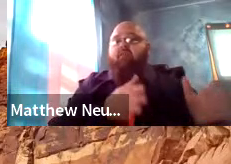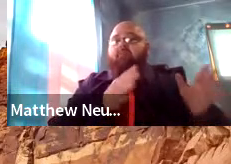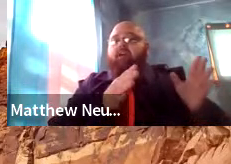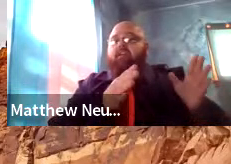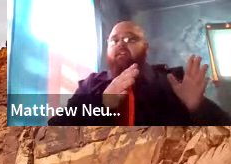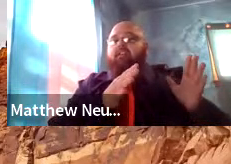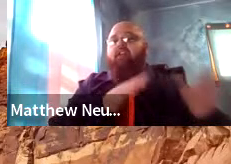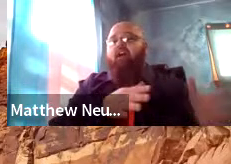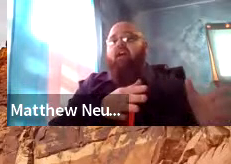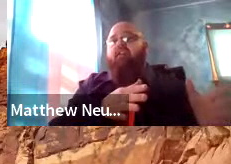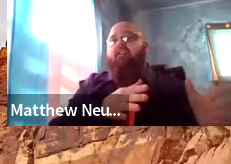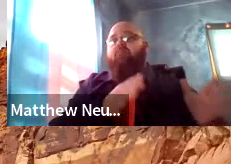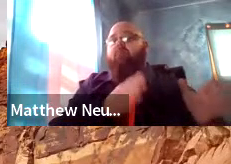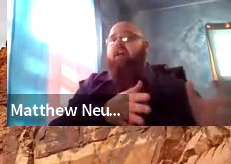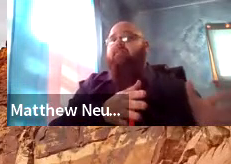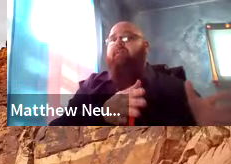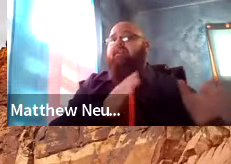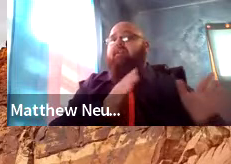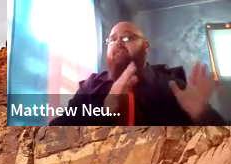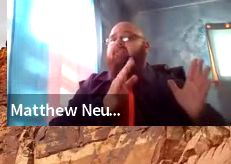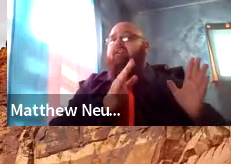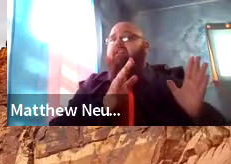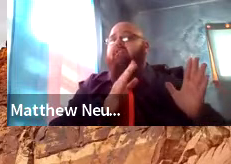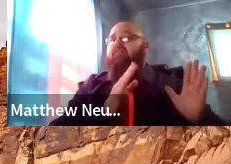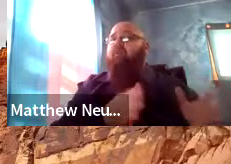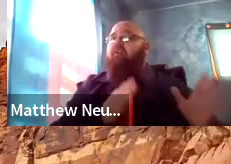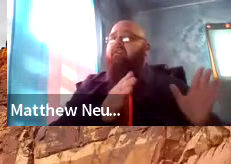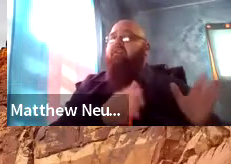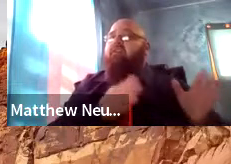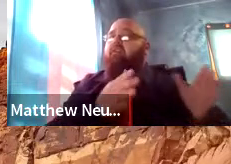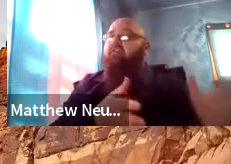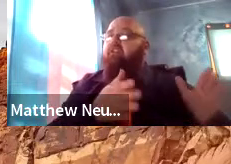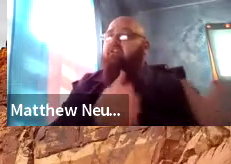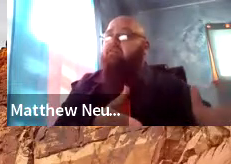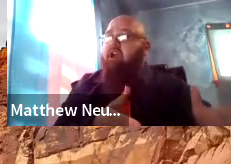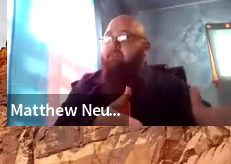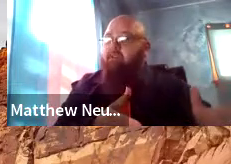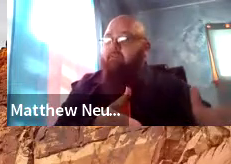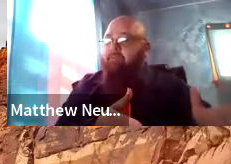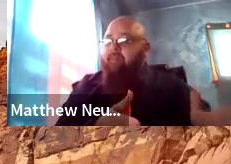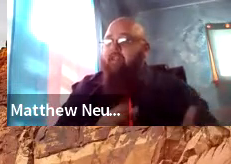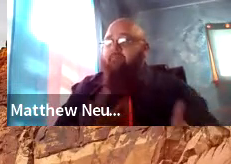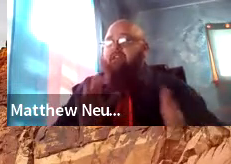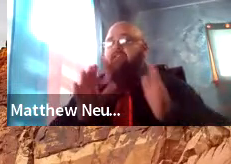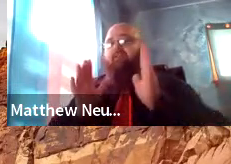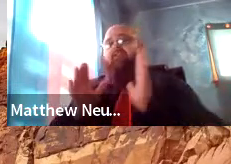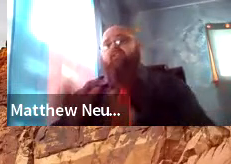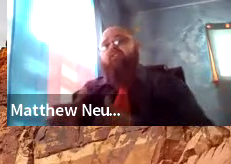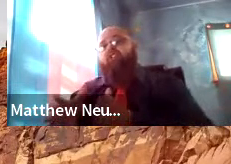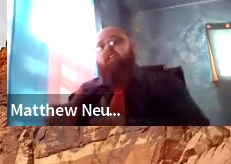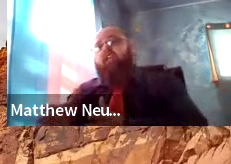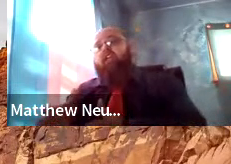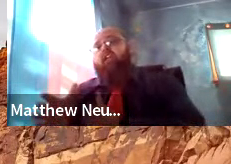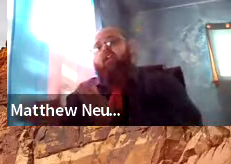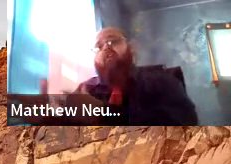assistance, but not much, because they didn't feel that it was part of their community's problem. But if it